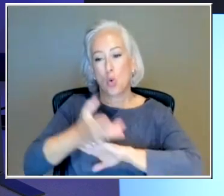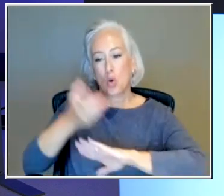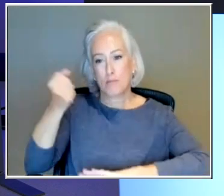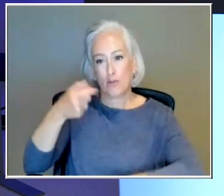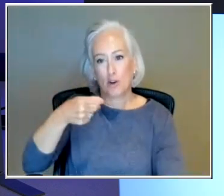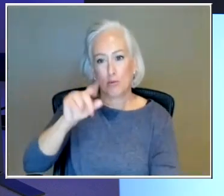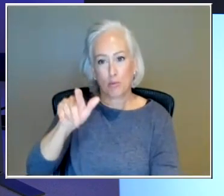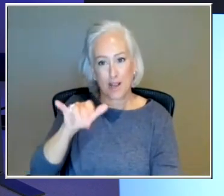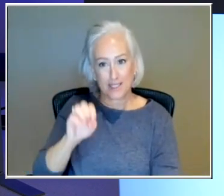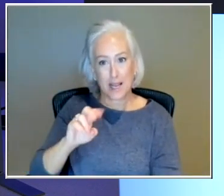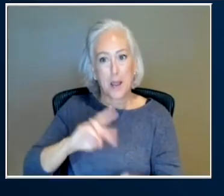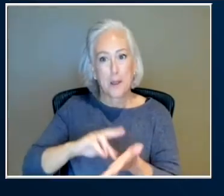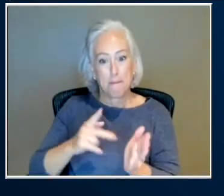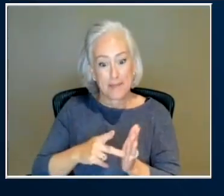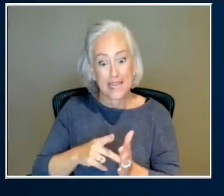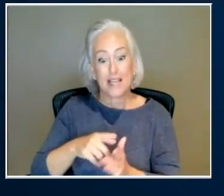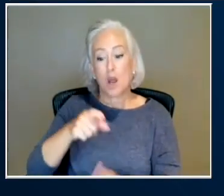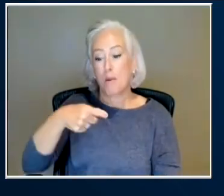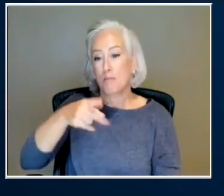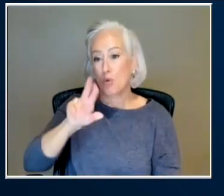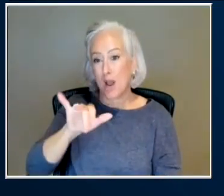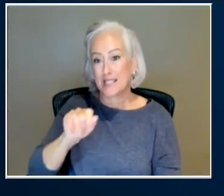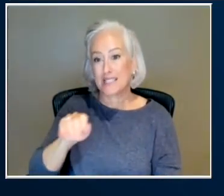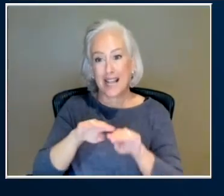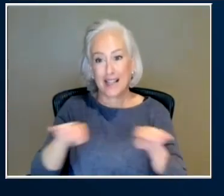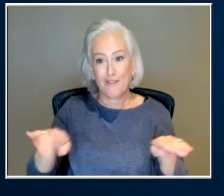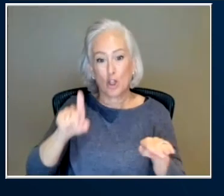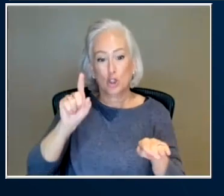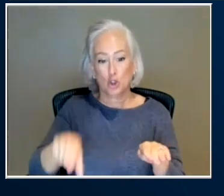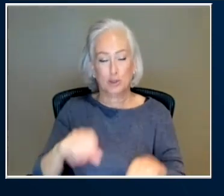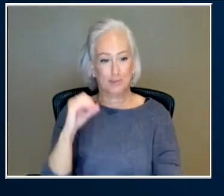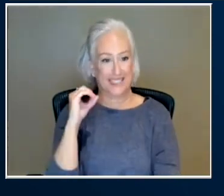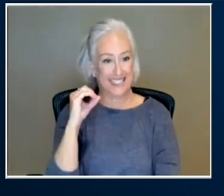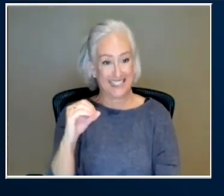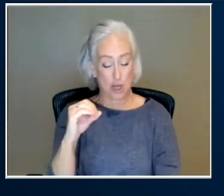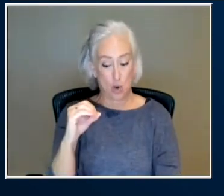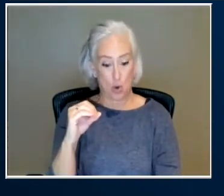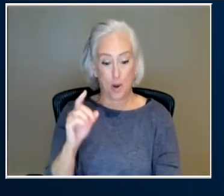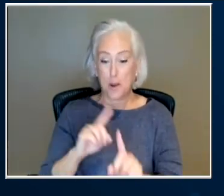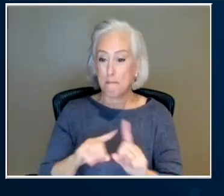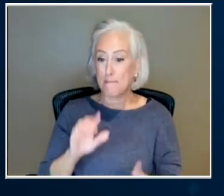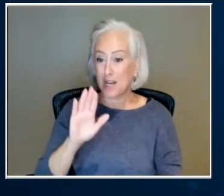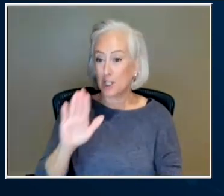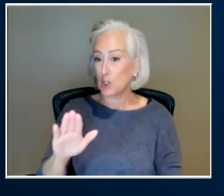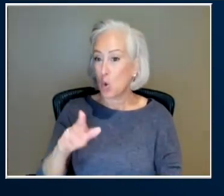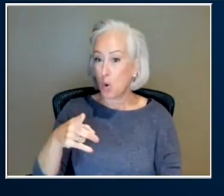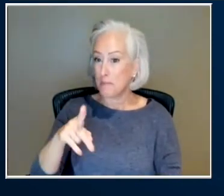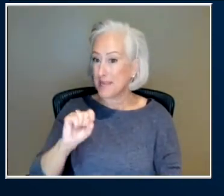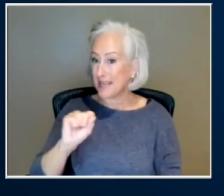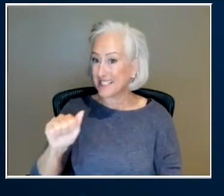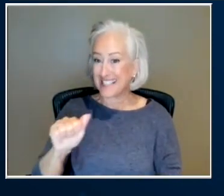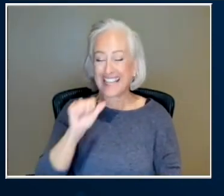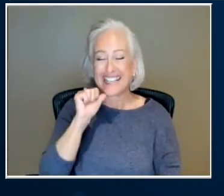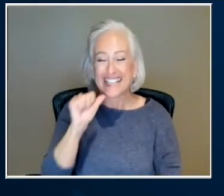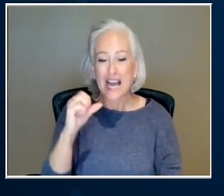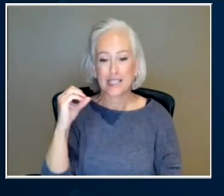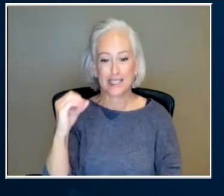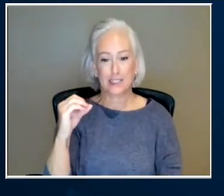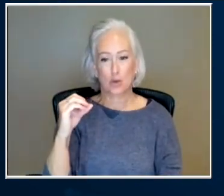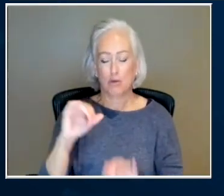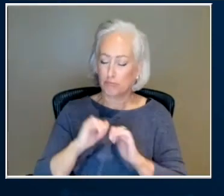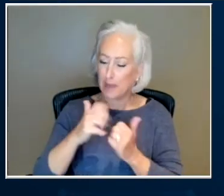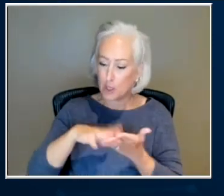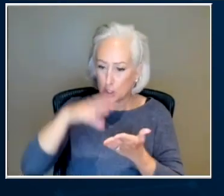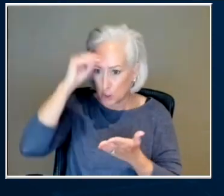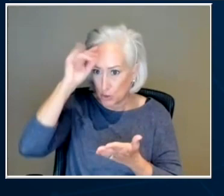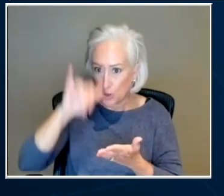supposed to be 0, but then Gary learned that your PSA was not 0. How did you learn that, and then